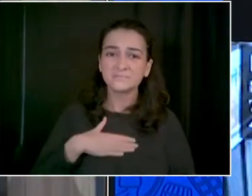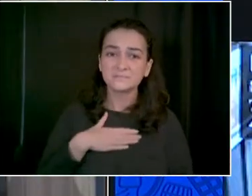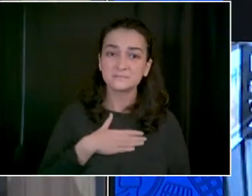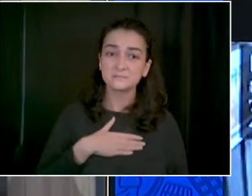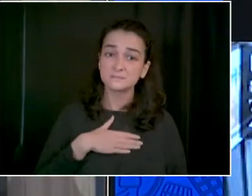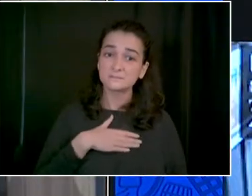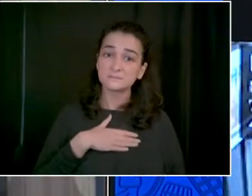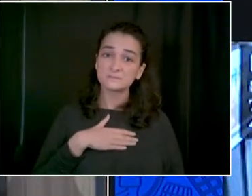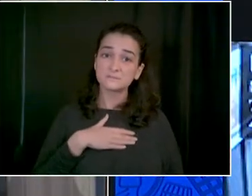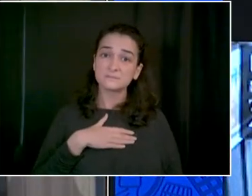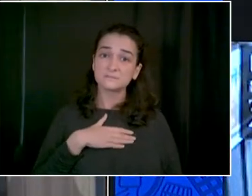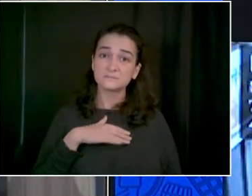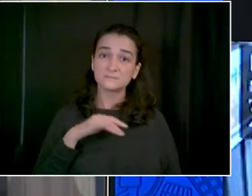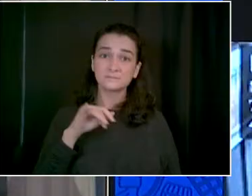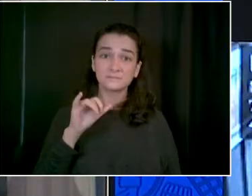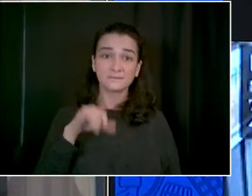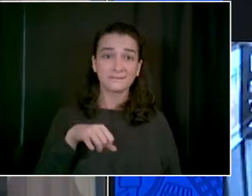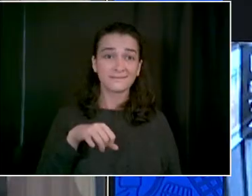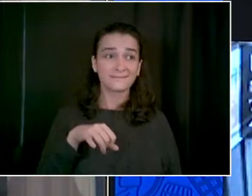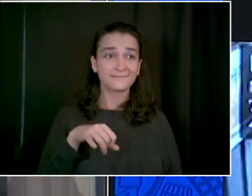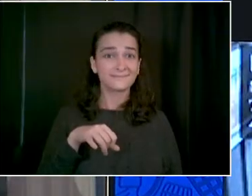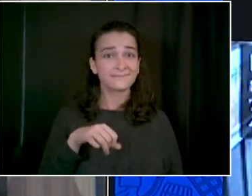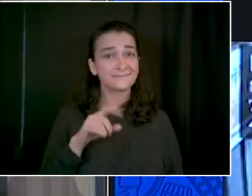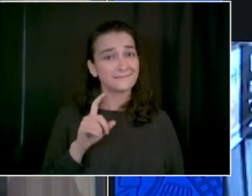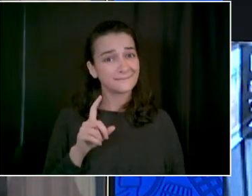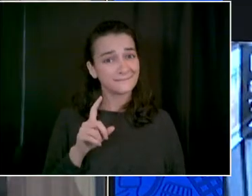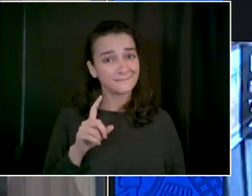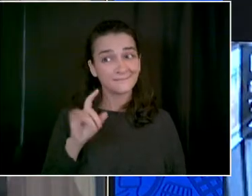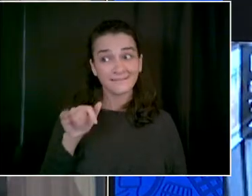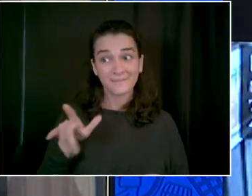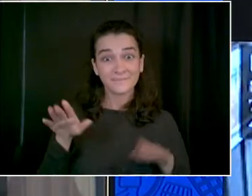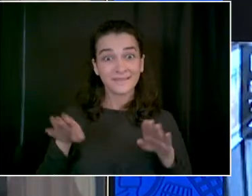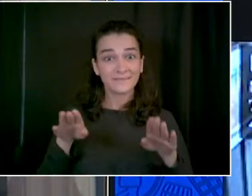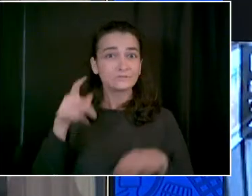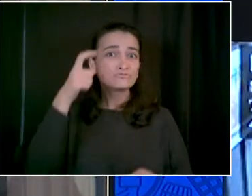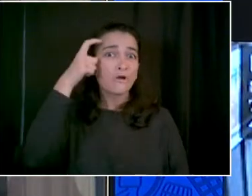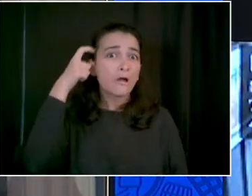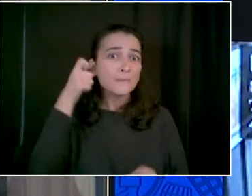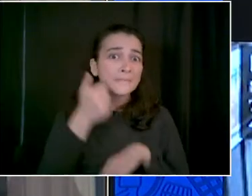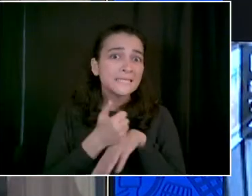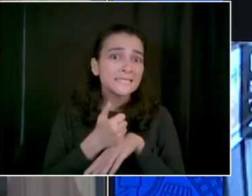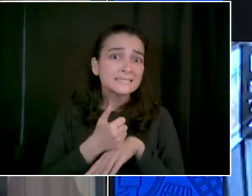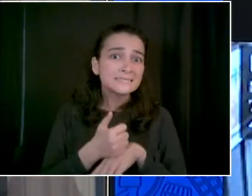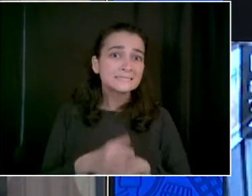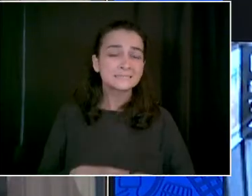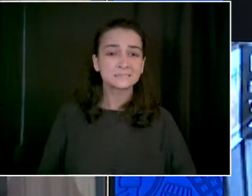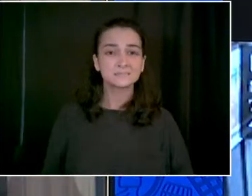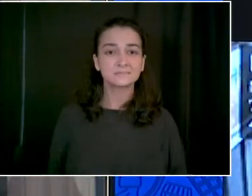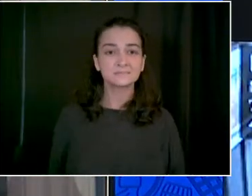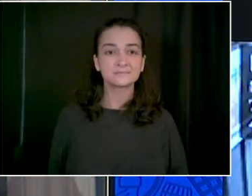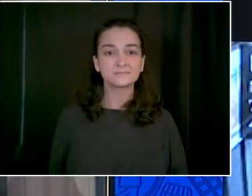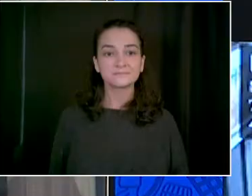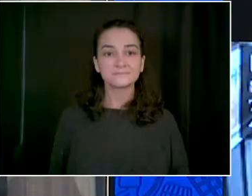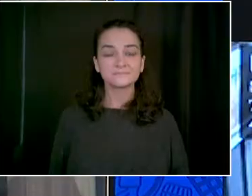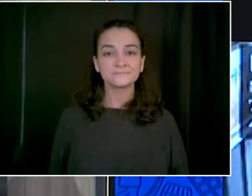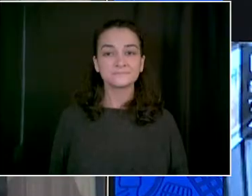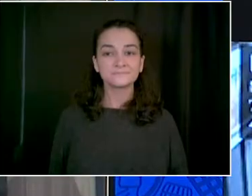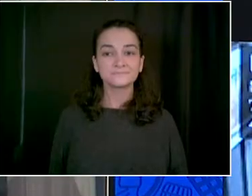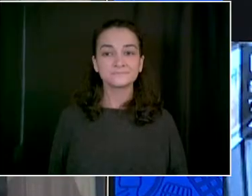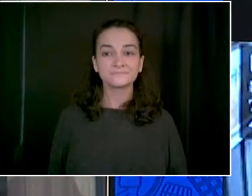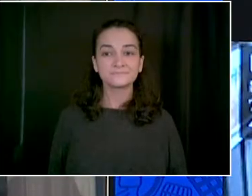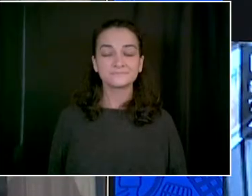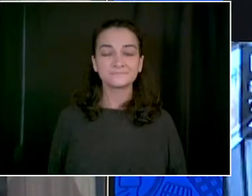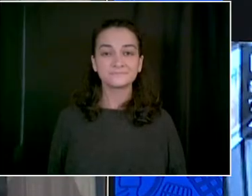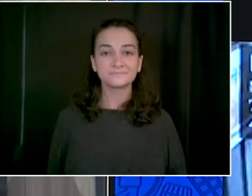of individuals who are being arrested repeatedly? The shooting that we did of our police